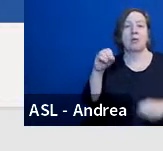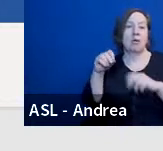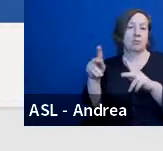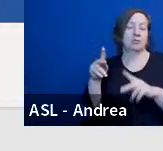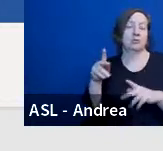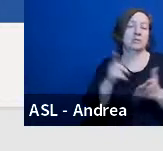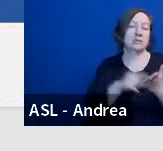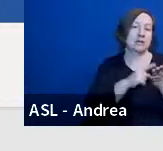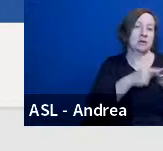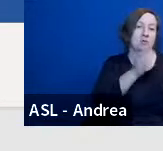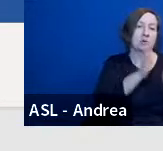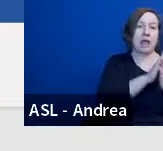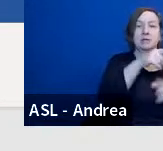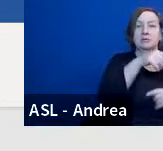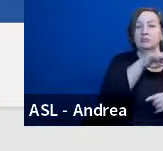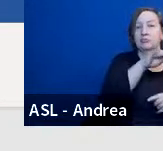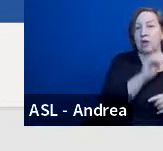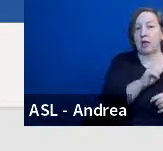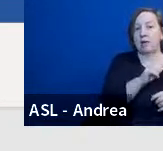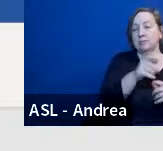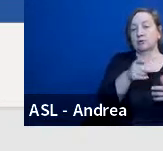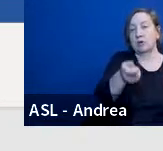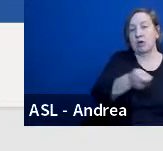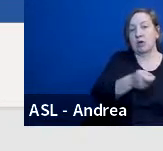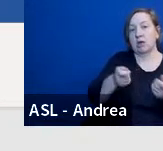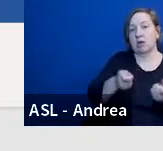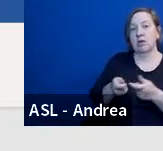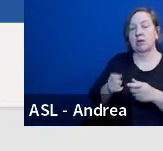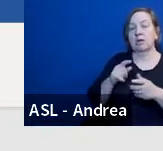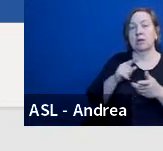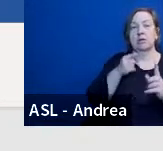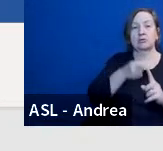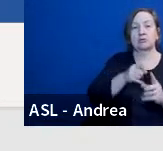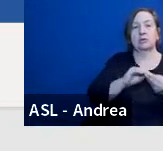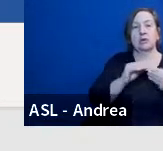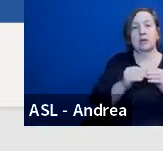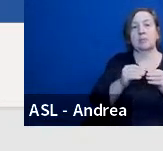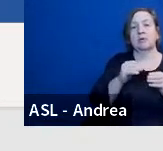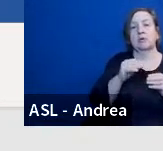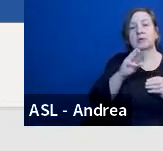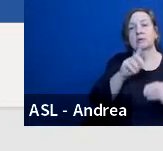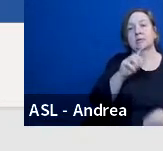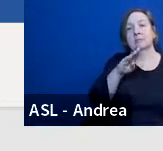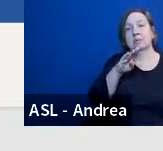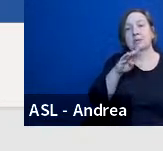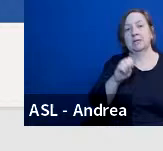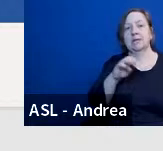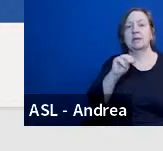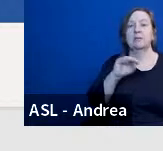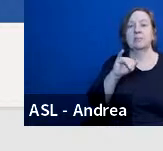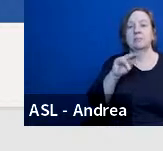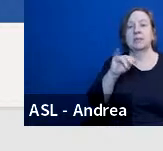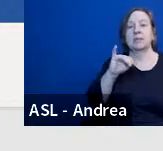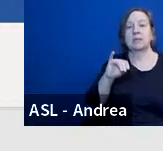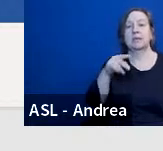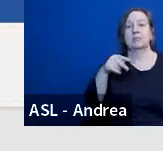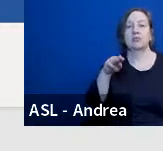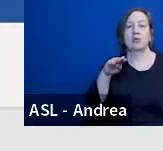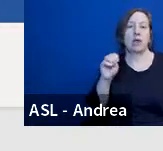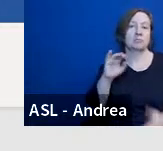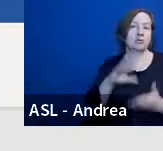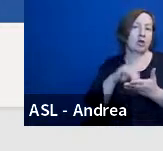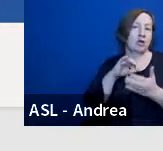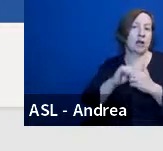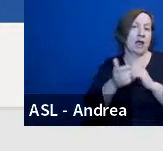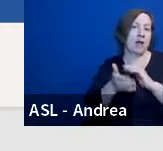we'll ask the prime to bring on so many DBEs as mini primes so they can learn that, operations